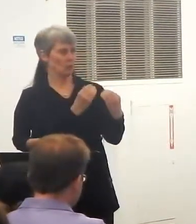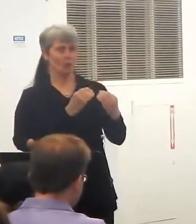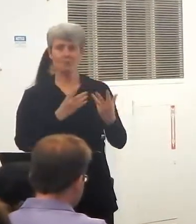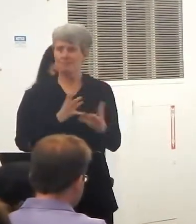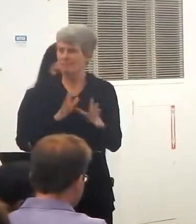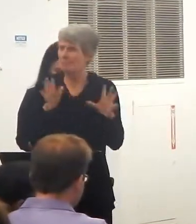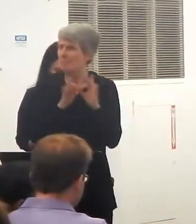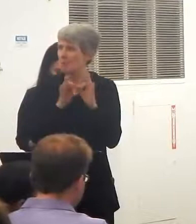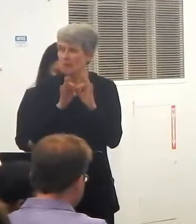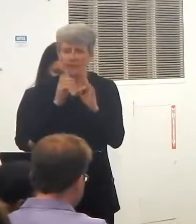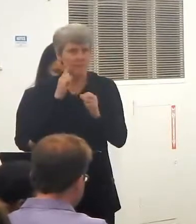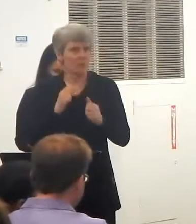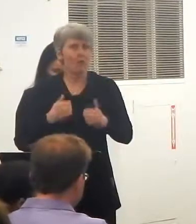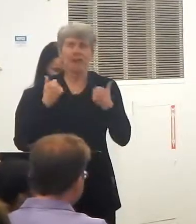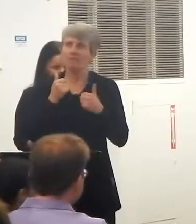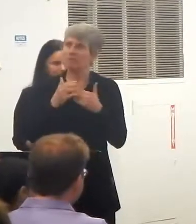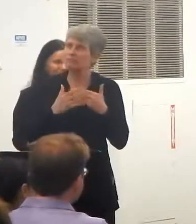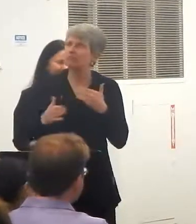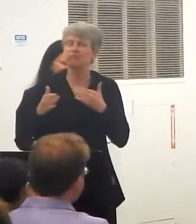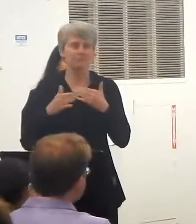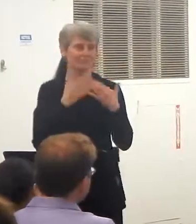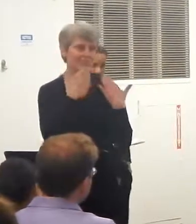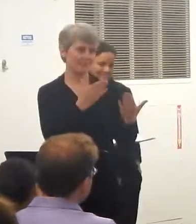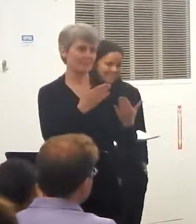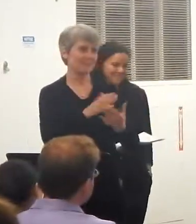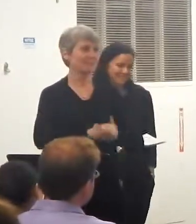everything I needed to know. Thank you.